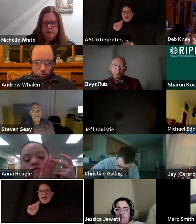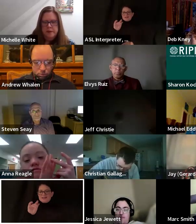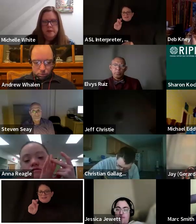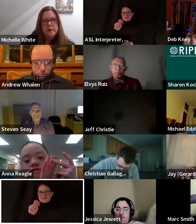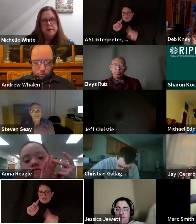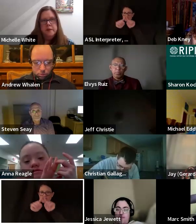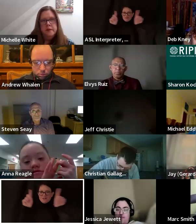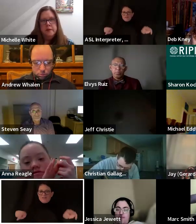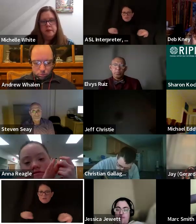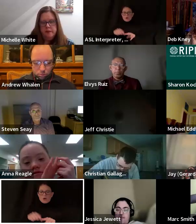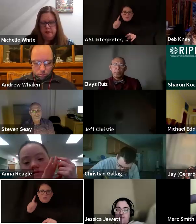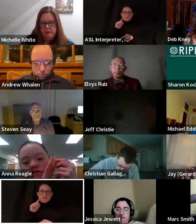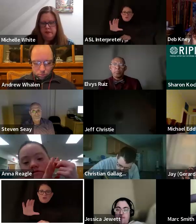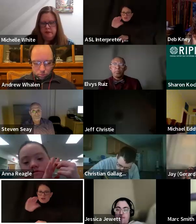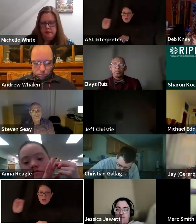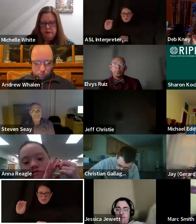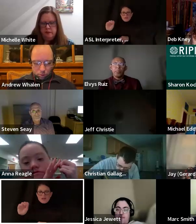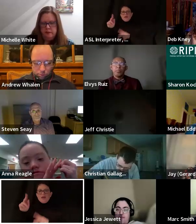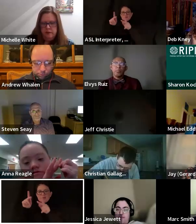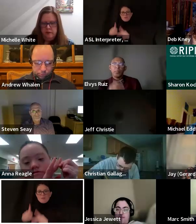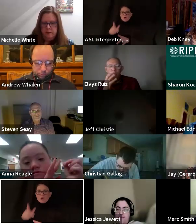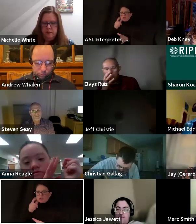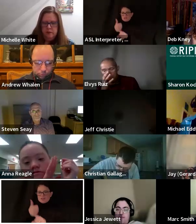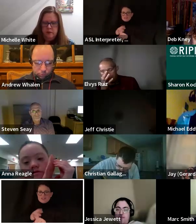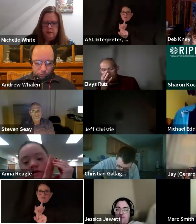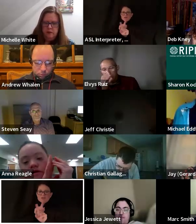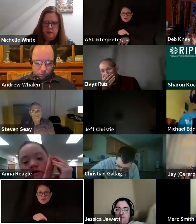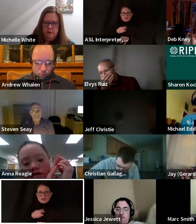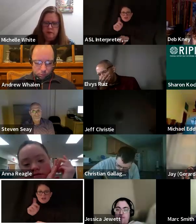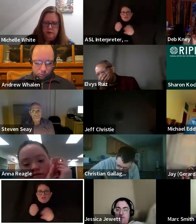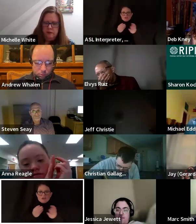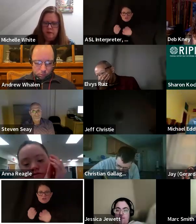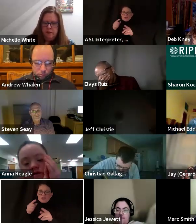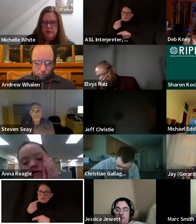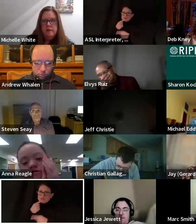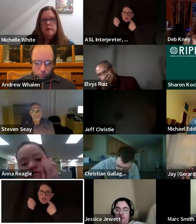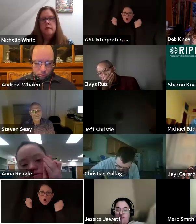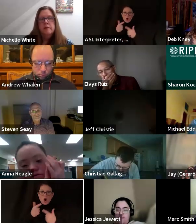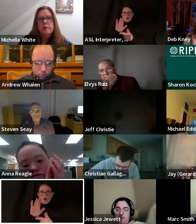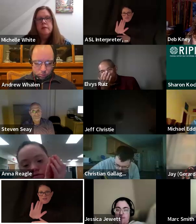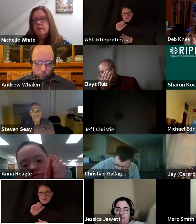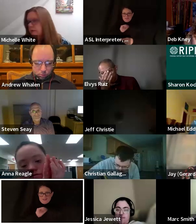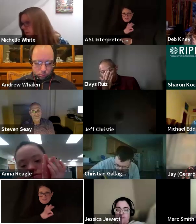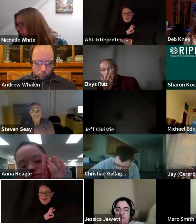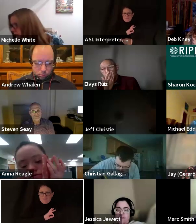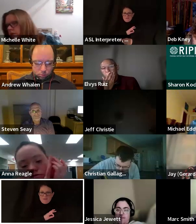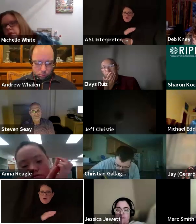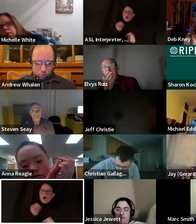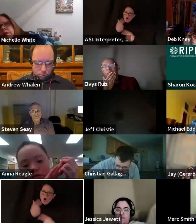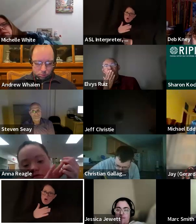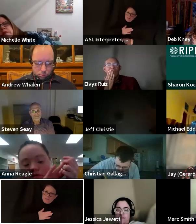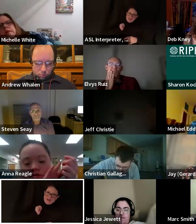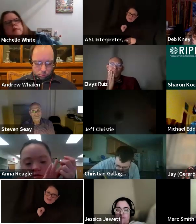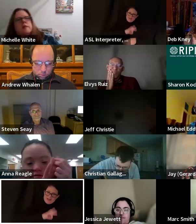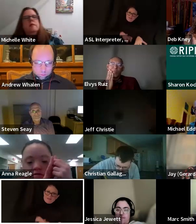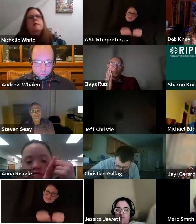is just for the employer. So it's for the person who's self-directing their services to say that all of their staff have